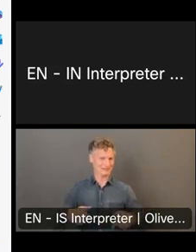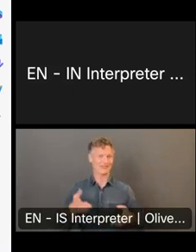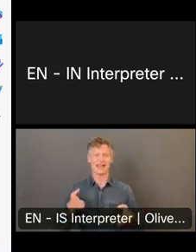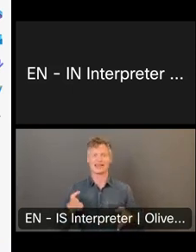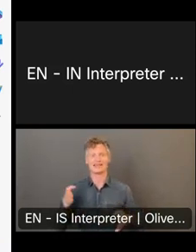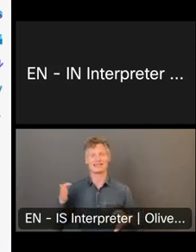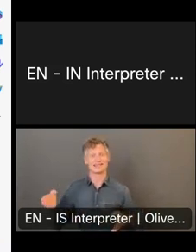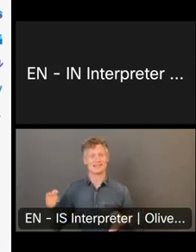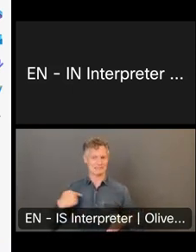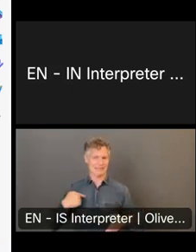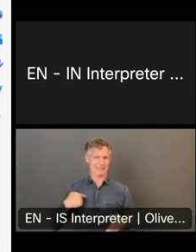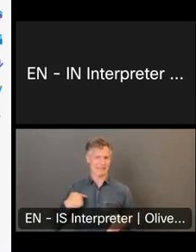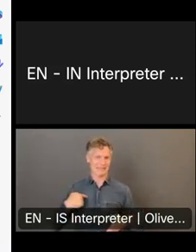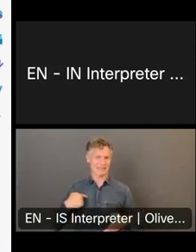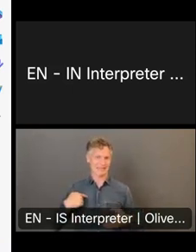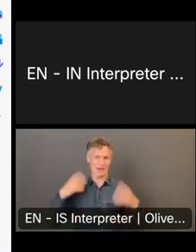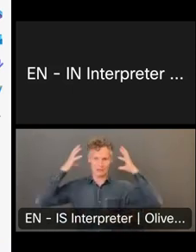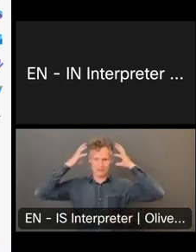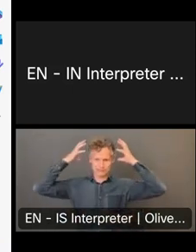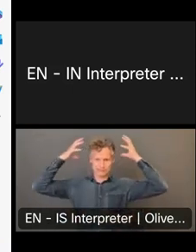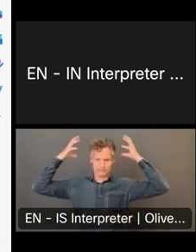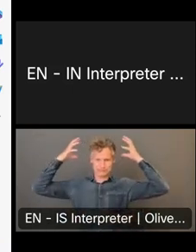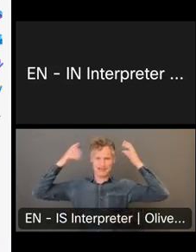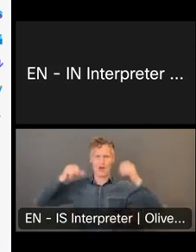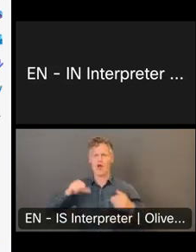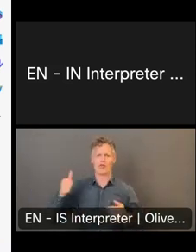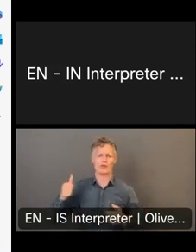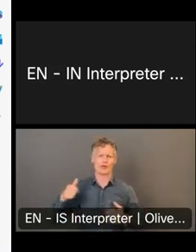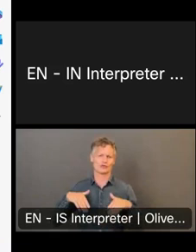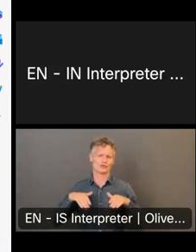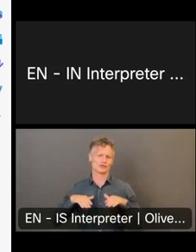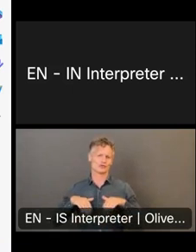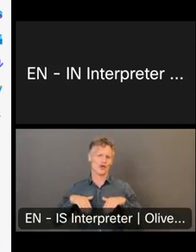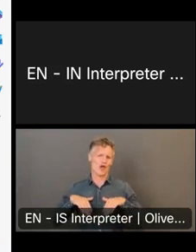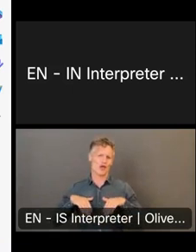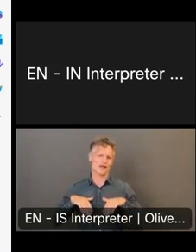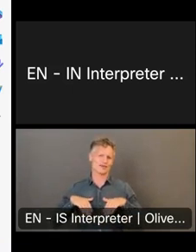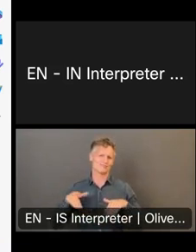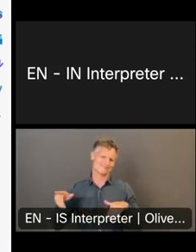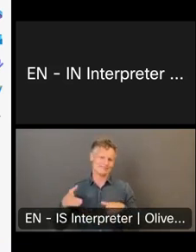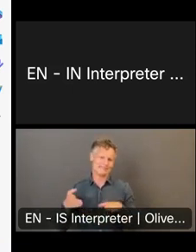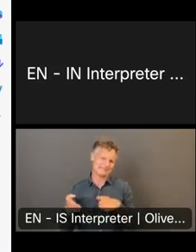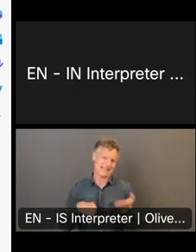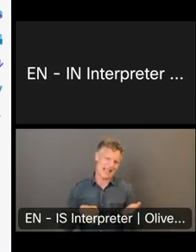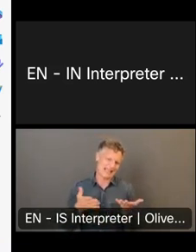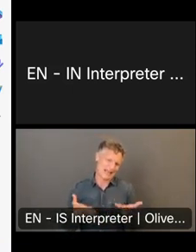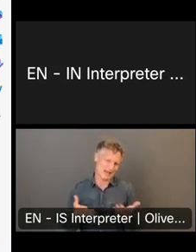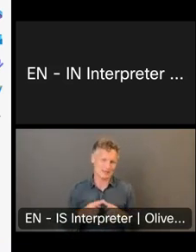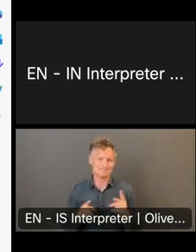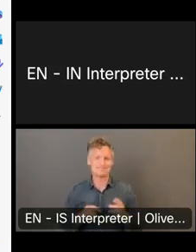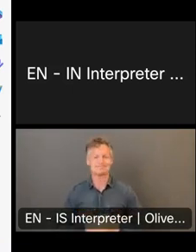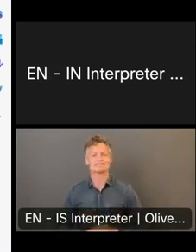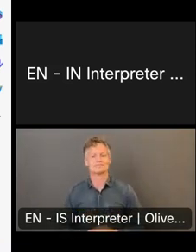me. The other figure in the foreground there is Ite, my late Samoyed. So this takes us back